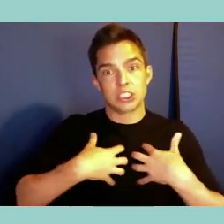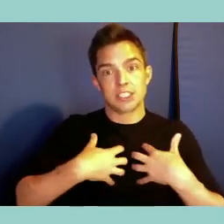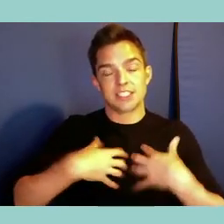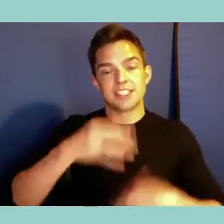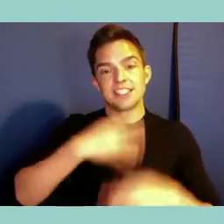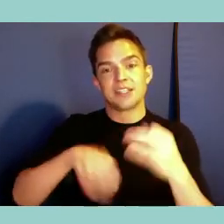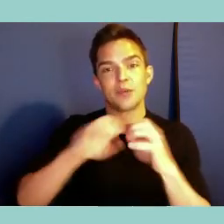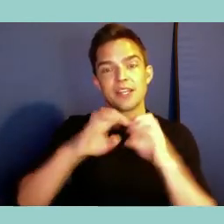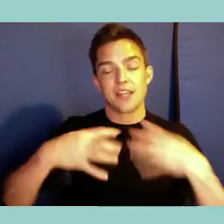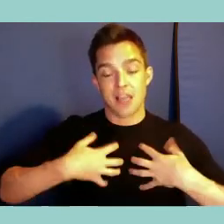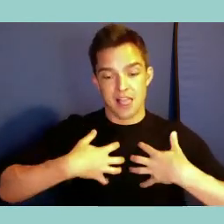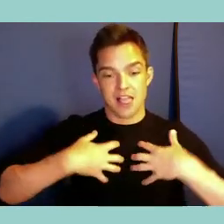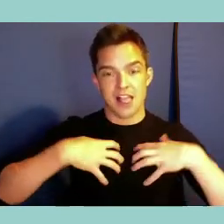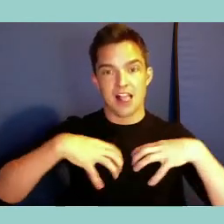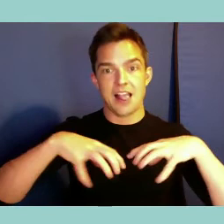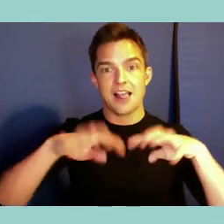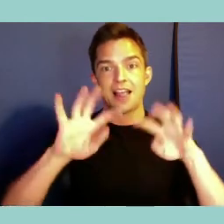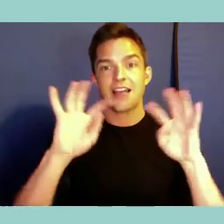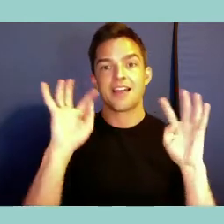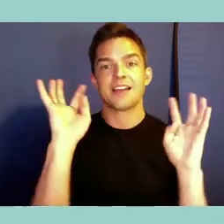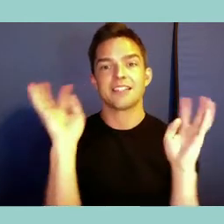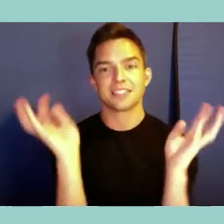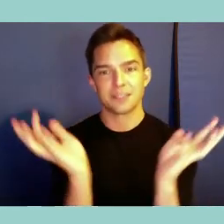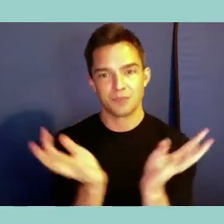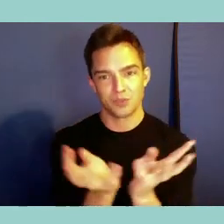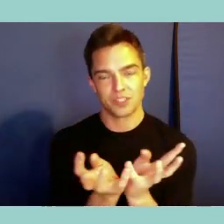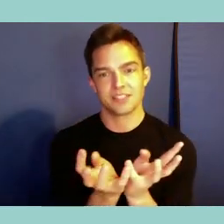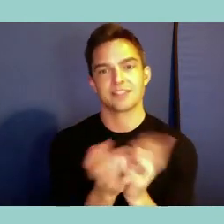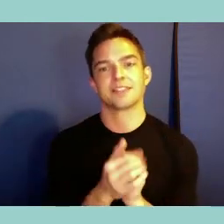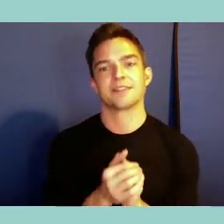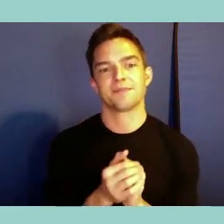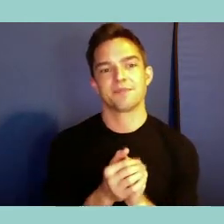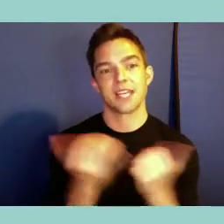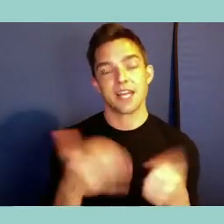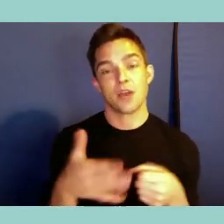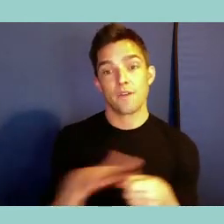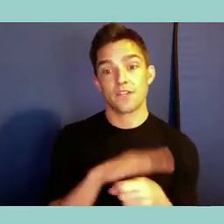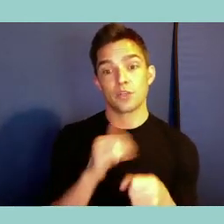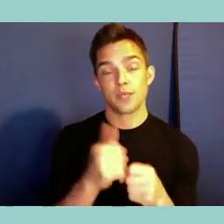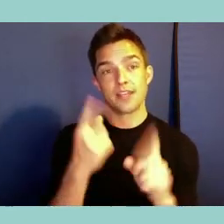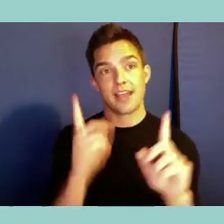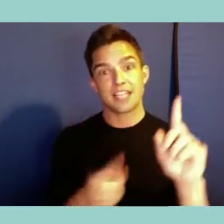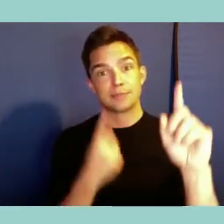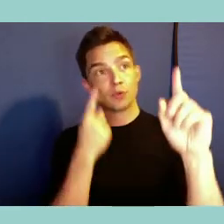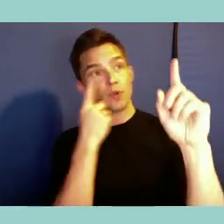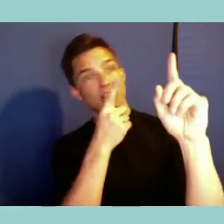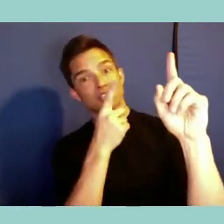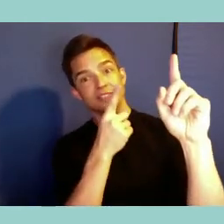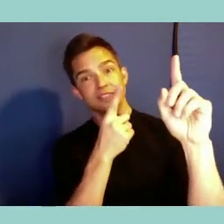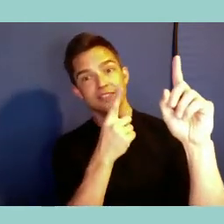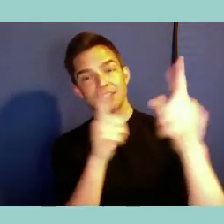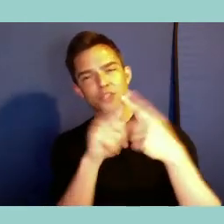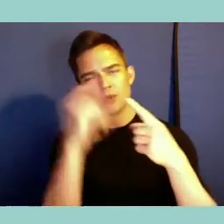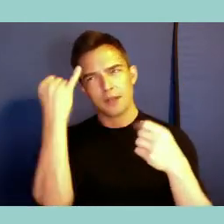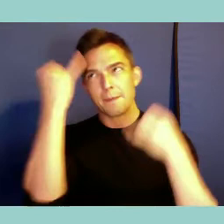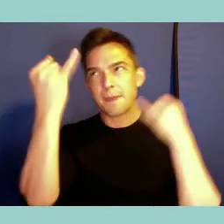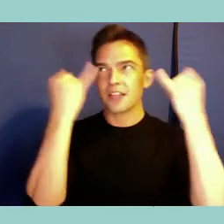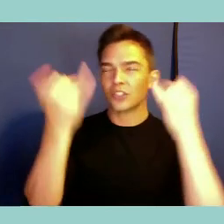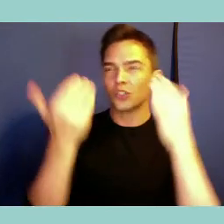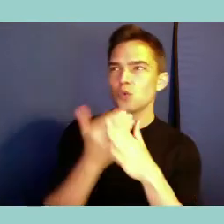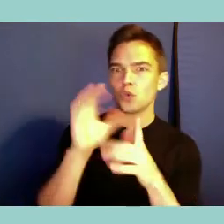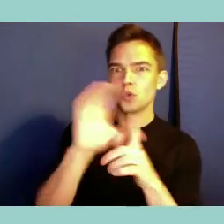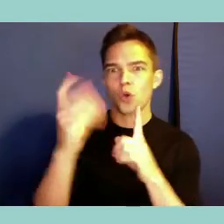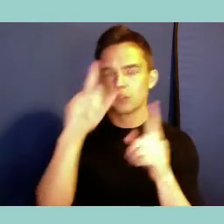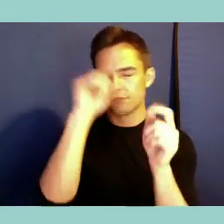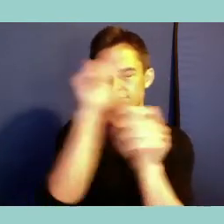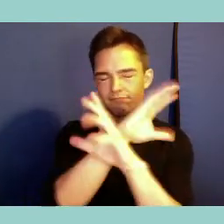communion. Now that we are filled up with an aspiration to imagine a new